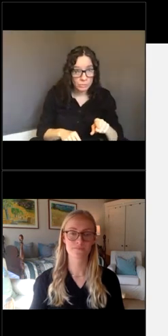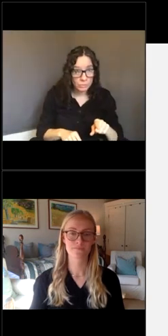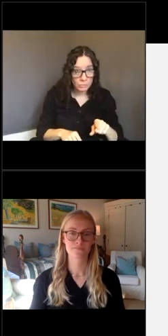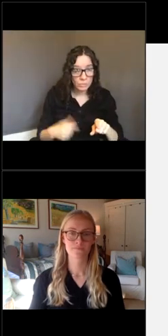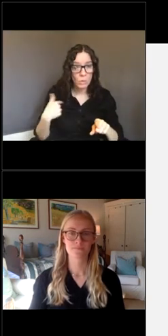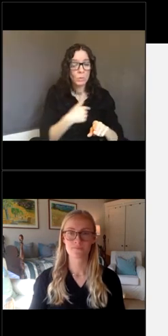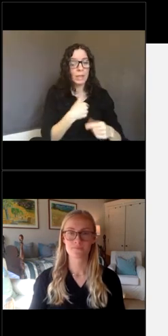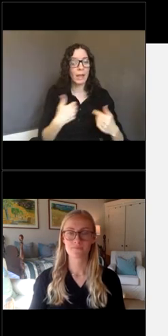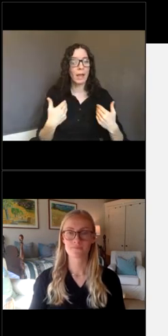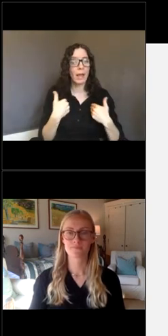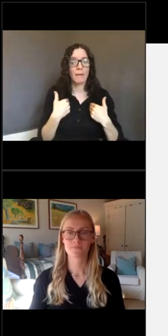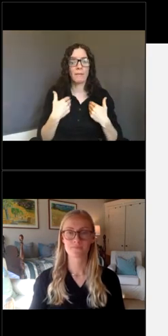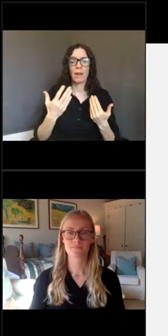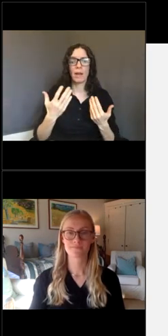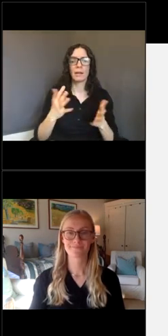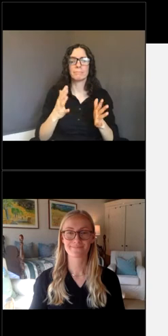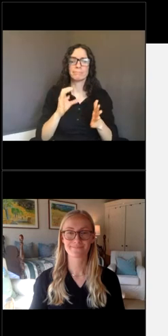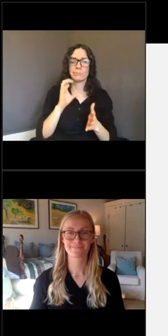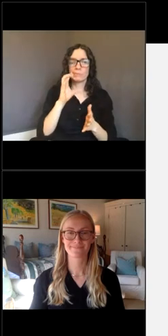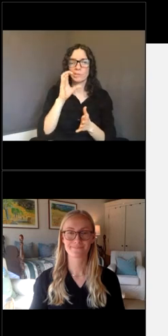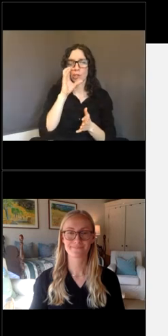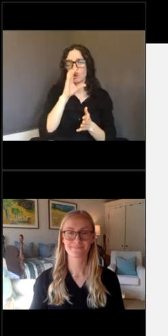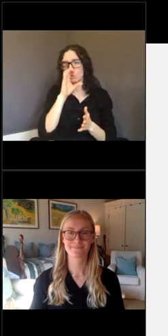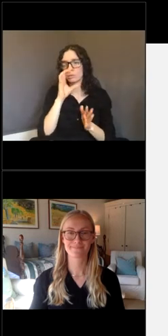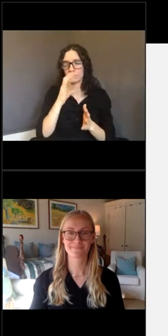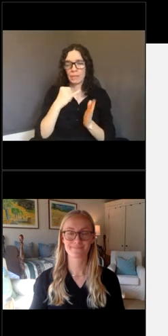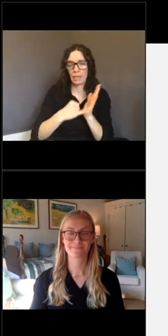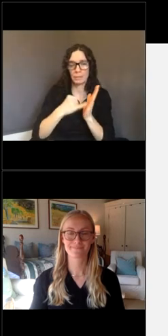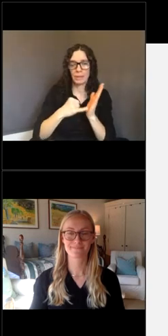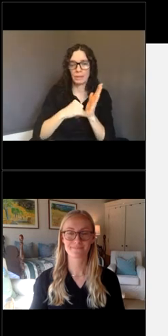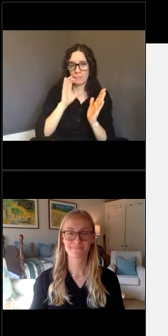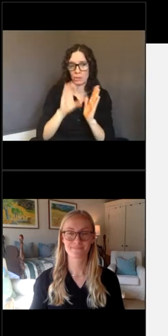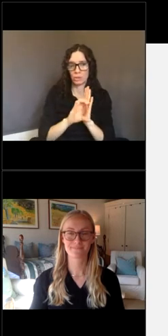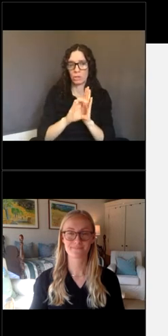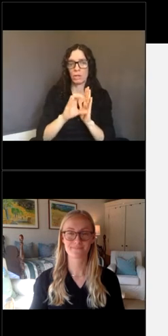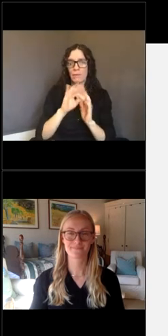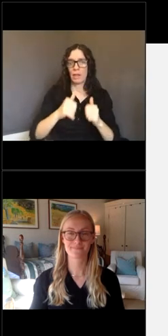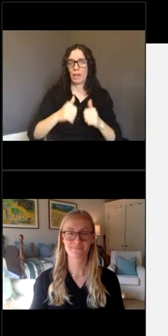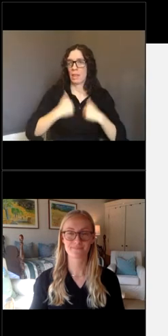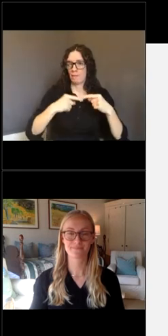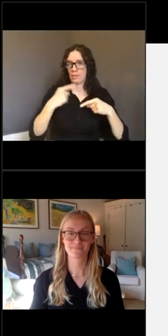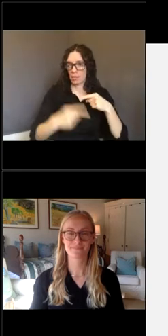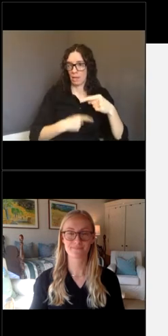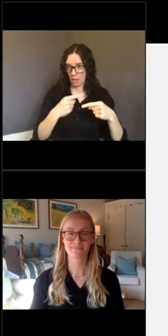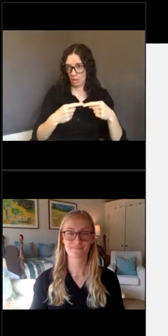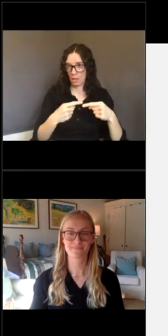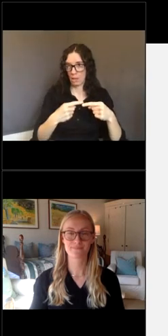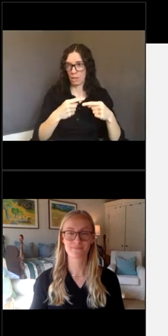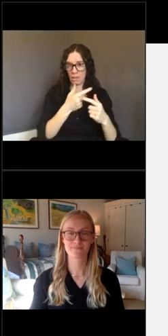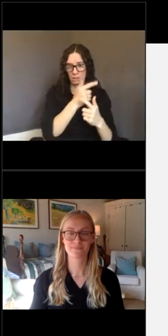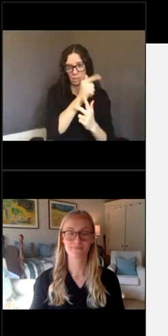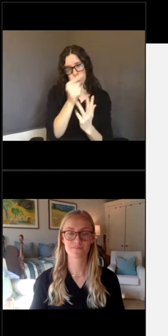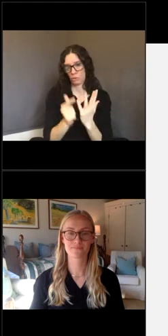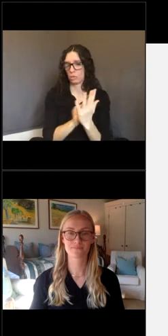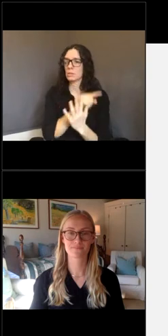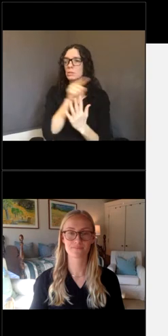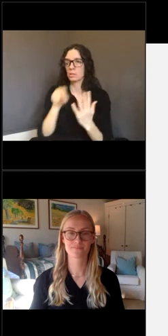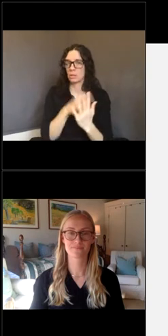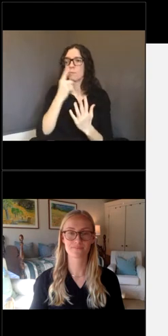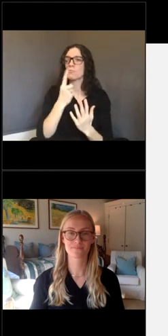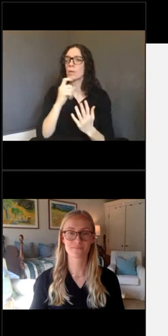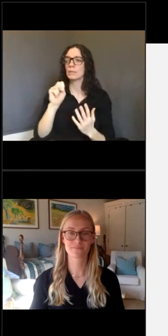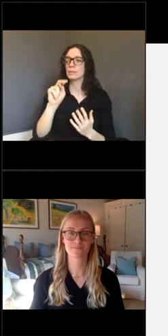rather animated picture of the life cycle stages of the red snapper. And then in the bottom